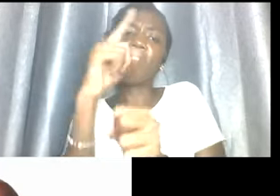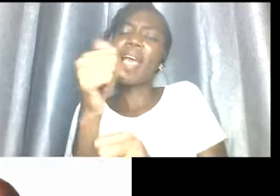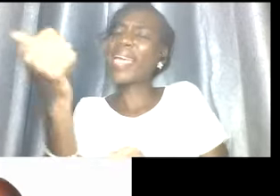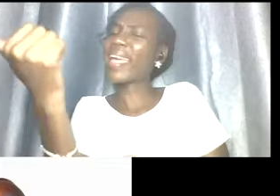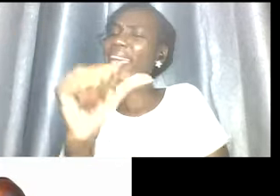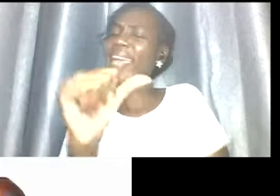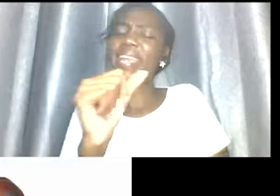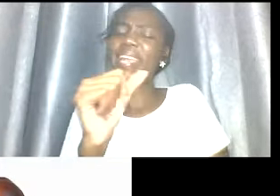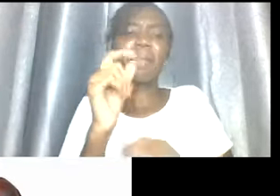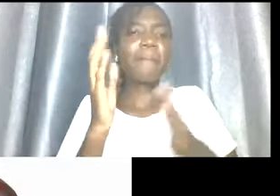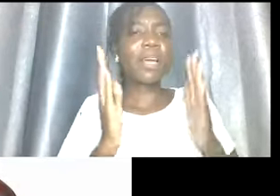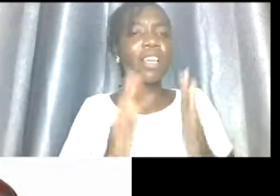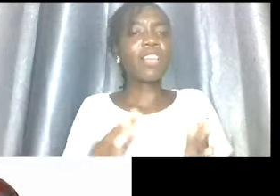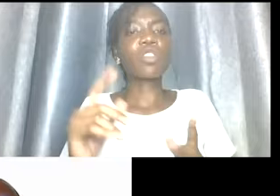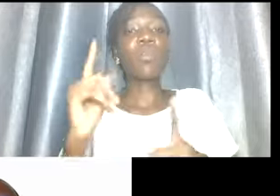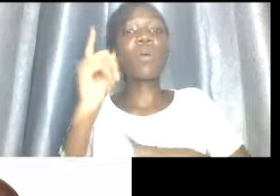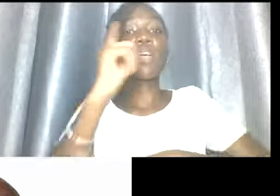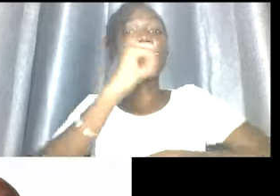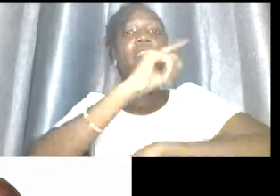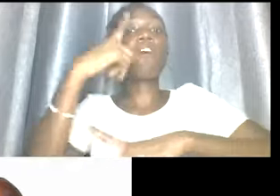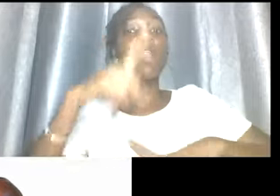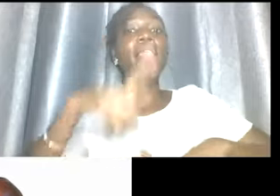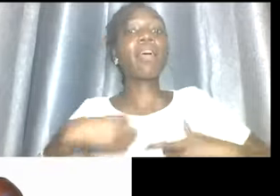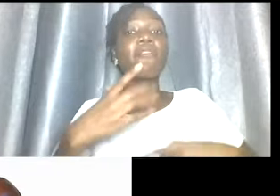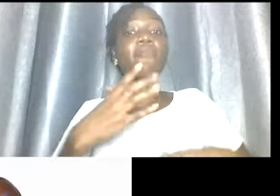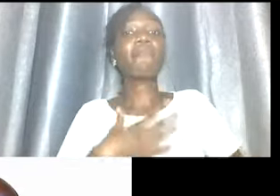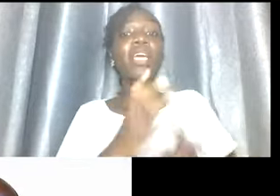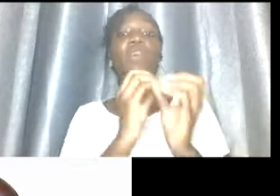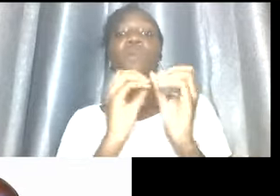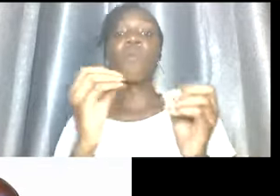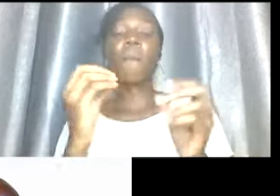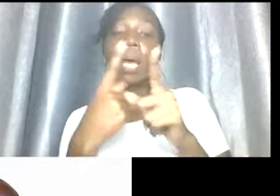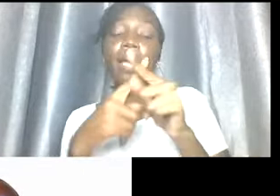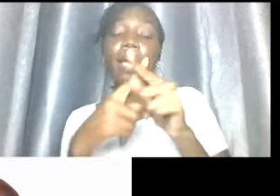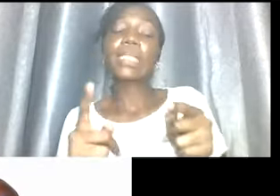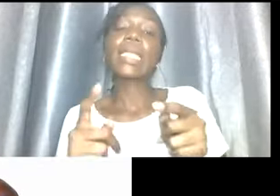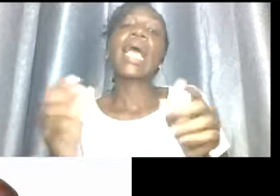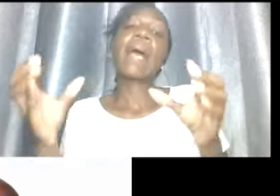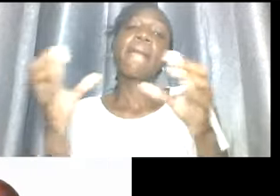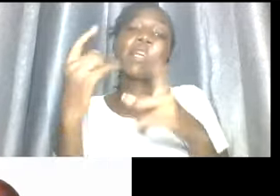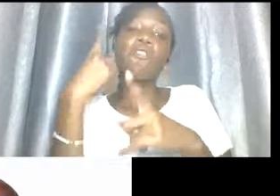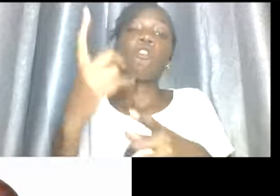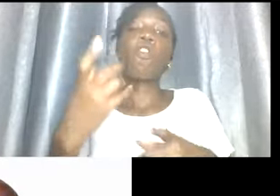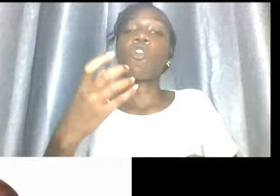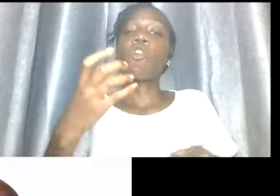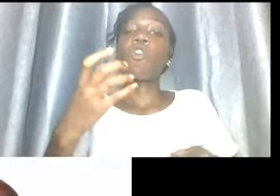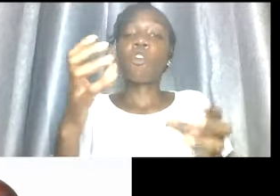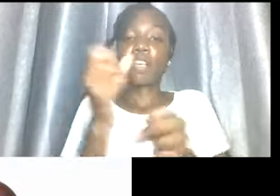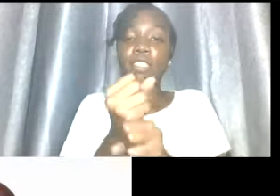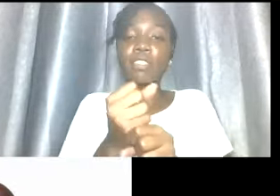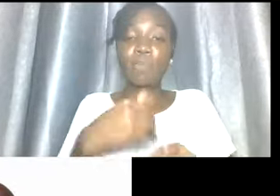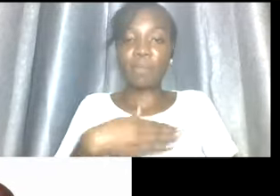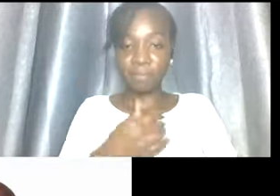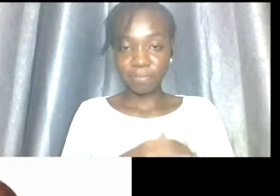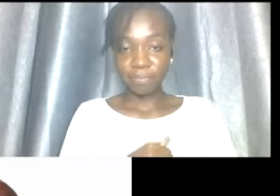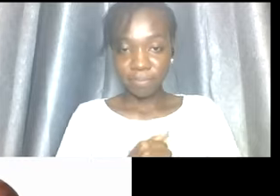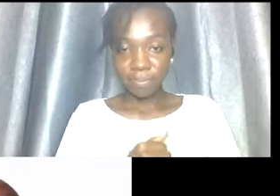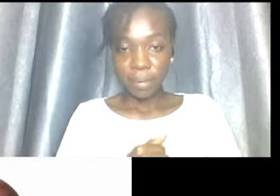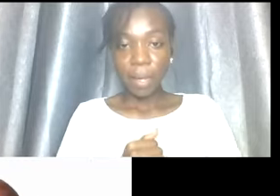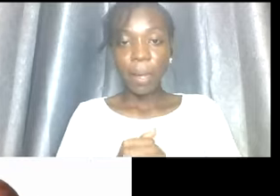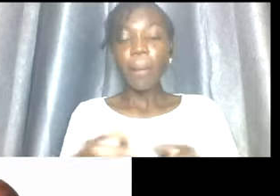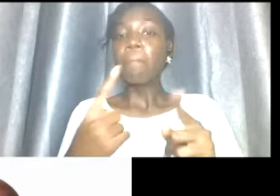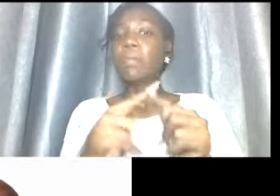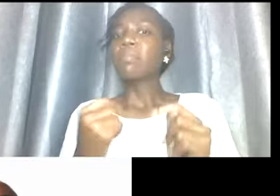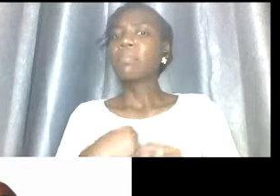always worked with individuals or with companies or organizations. And the very first place I worked was a company,